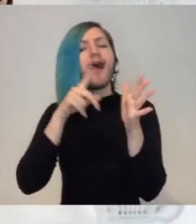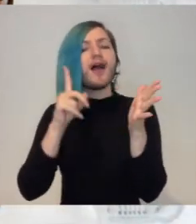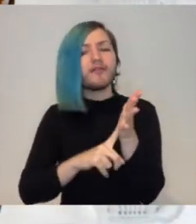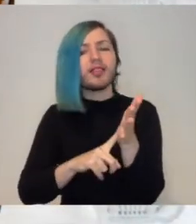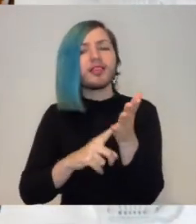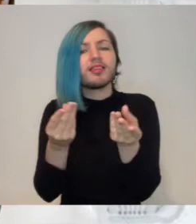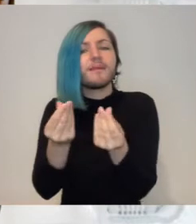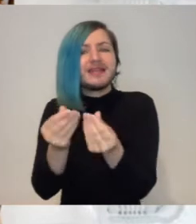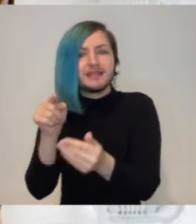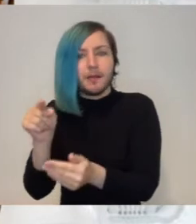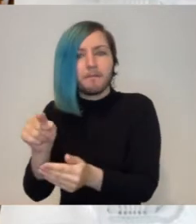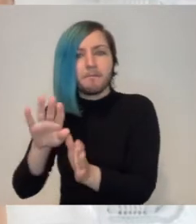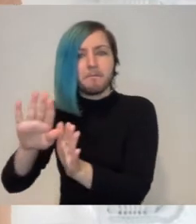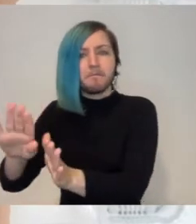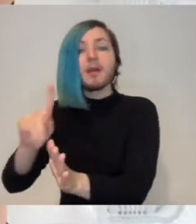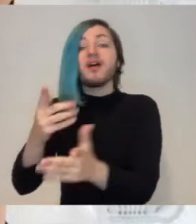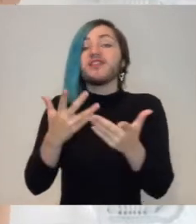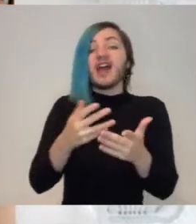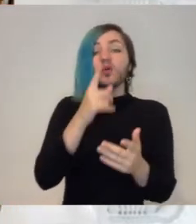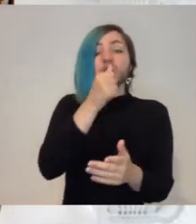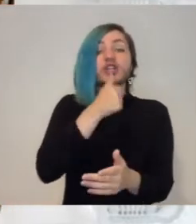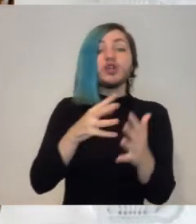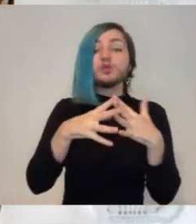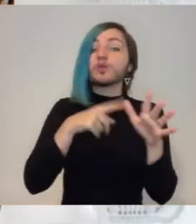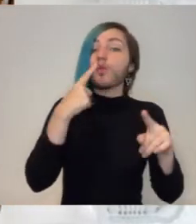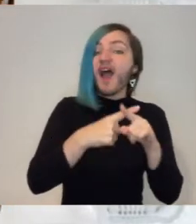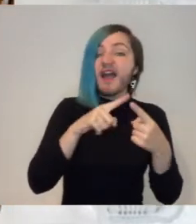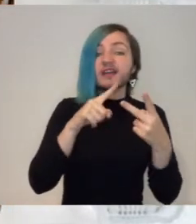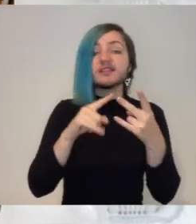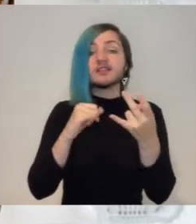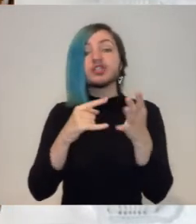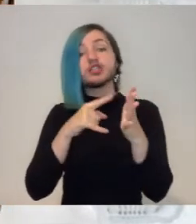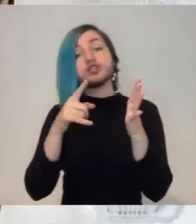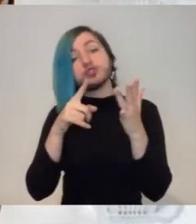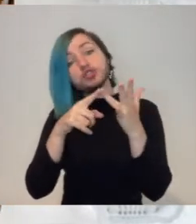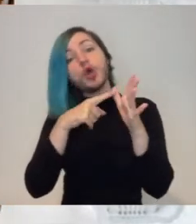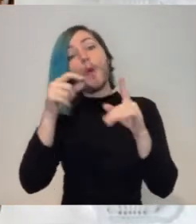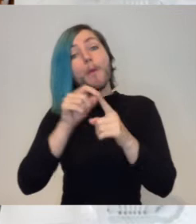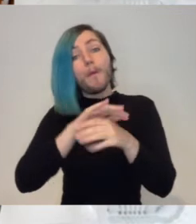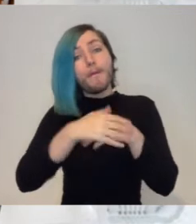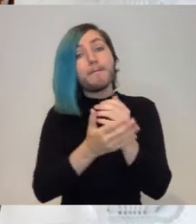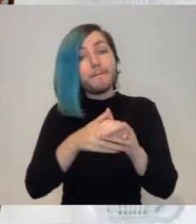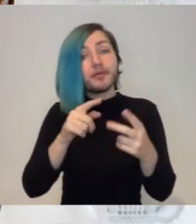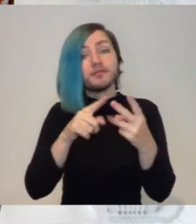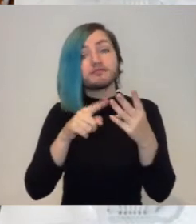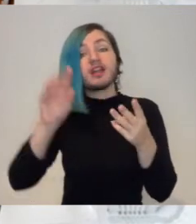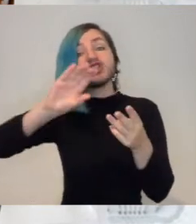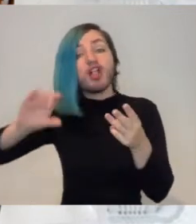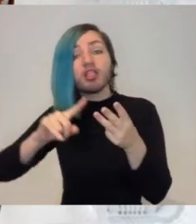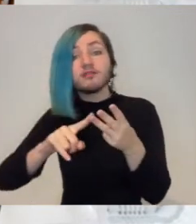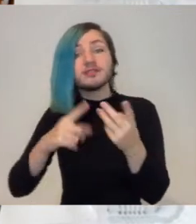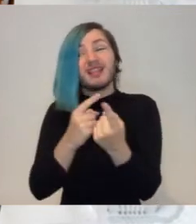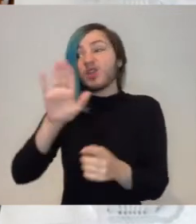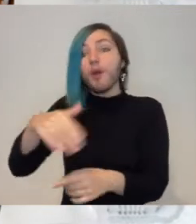to use just some wax, some soap and some salt, things that you have at home that are inexpensive, and it means that you're more relaxed